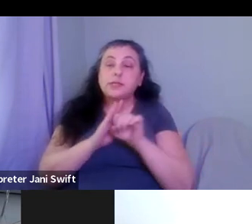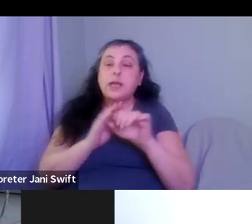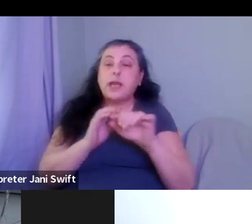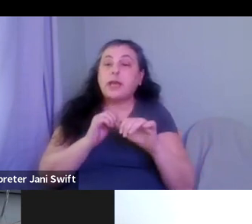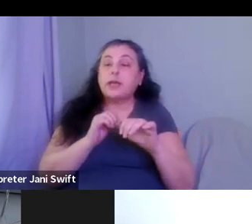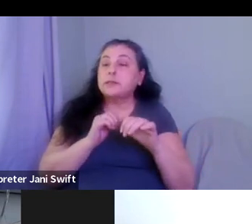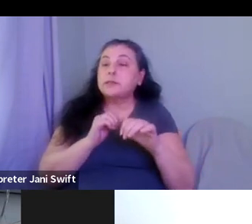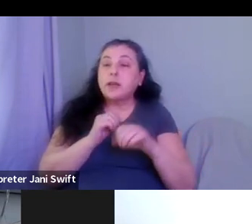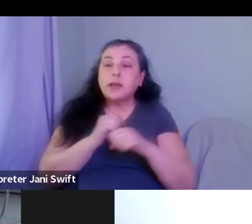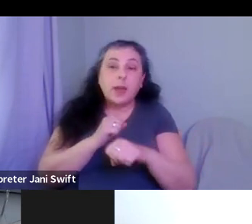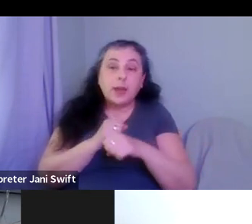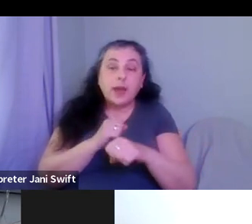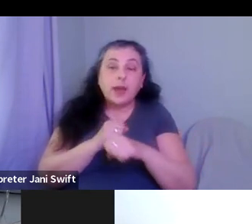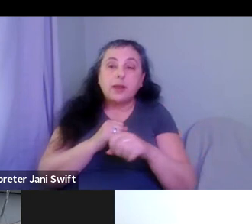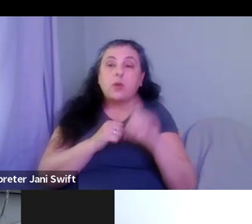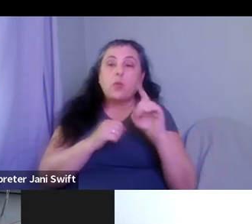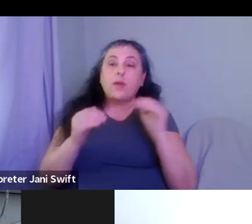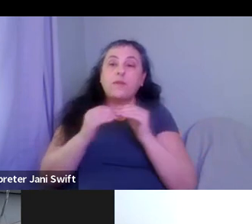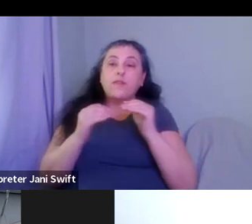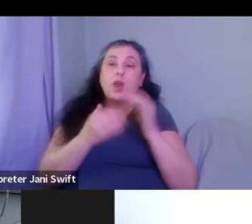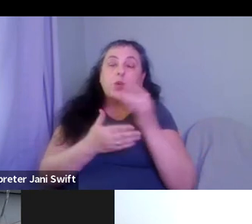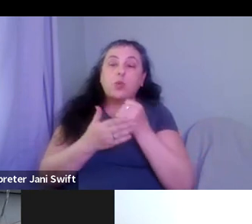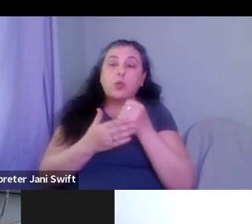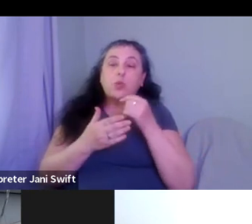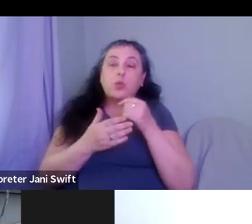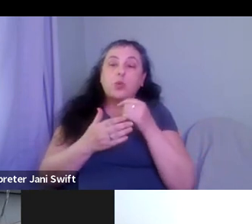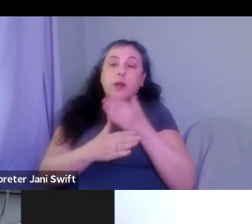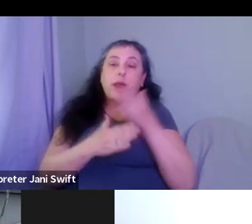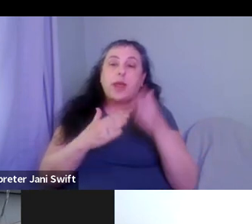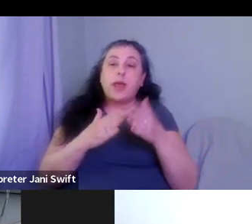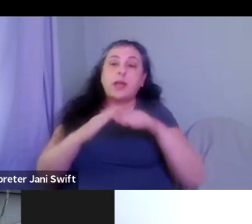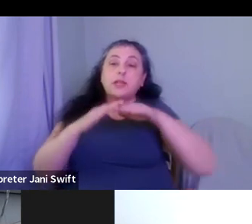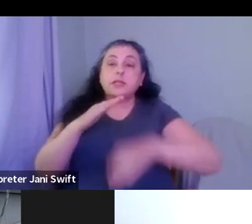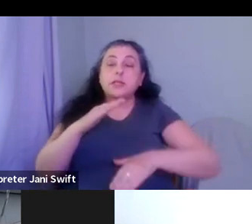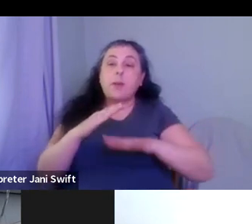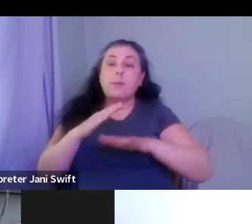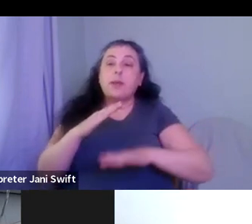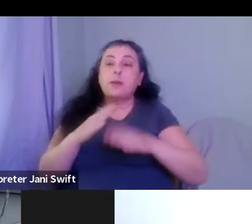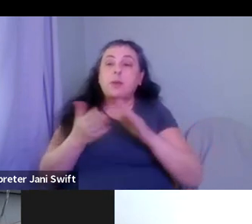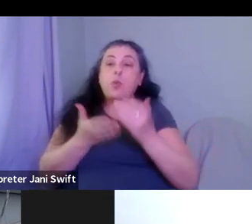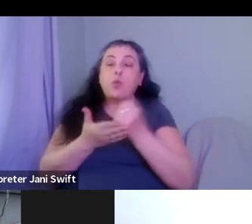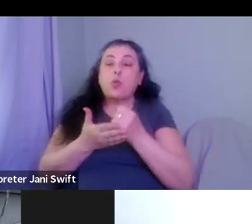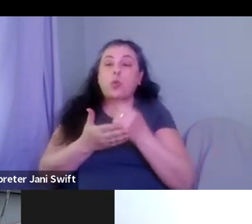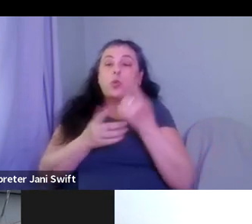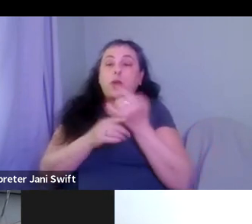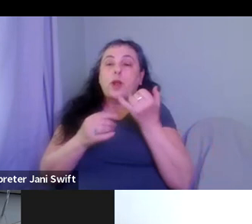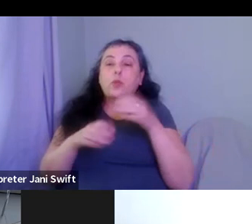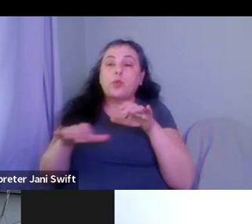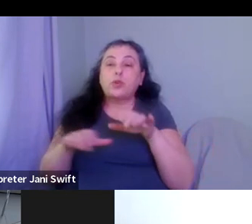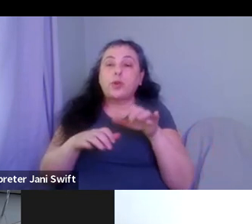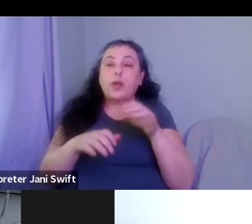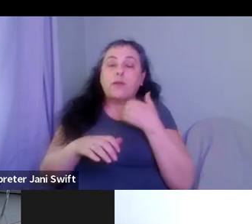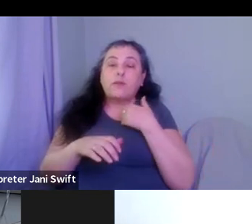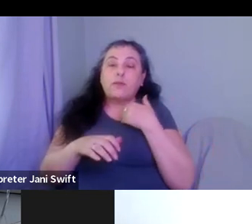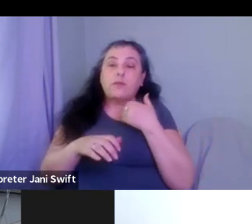which is One Fair Wage to end sub-minimum wage. And so right now we do have